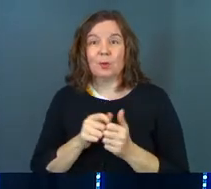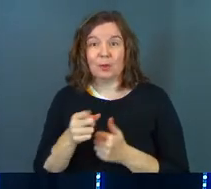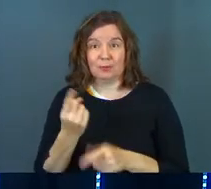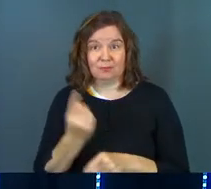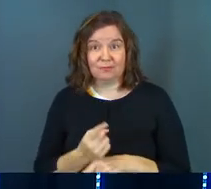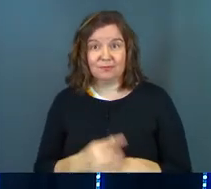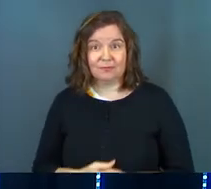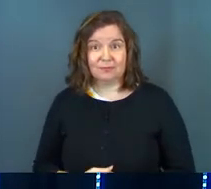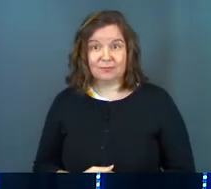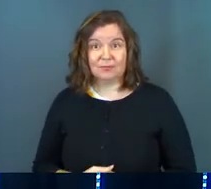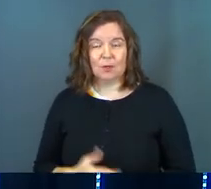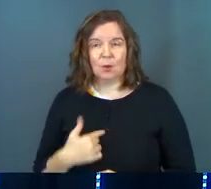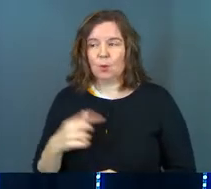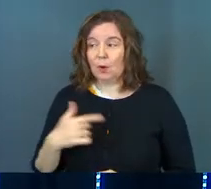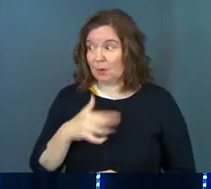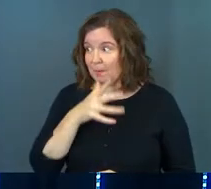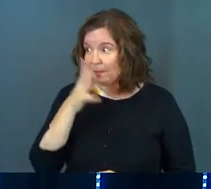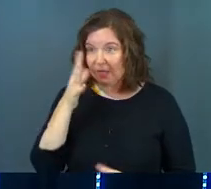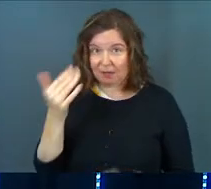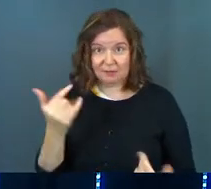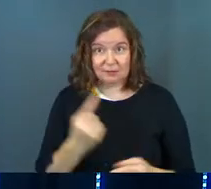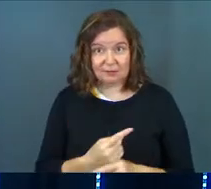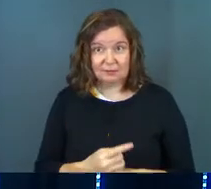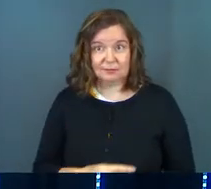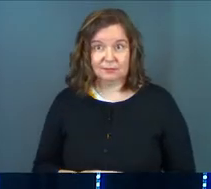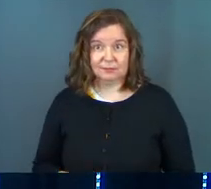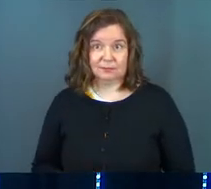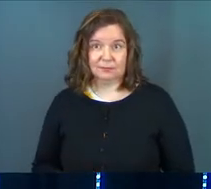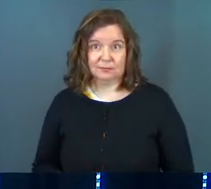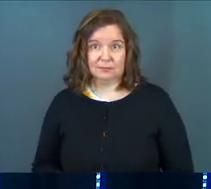along. Amen? Where are you at, moms and dads?